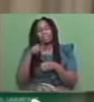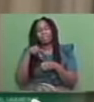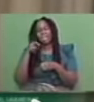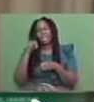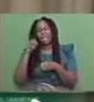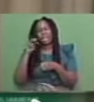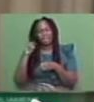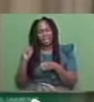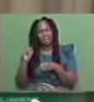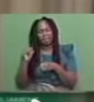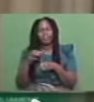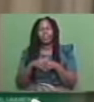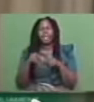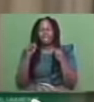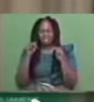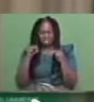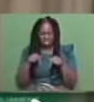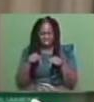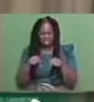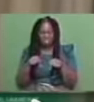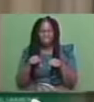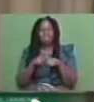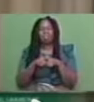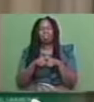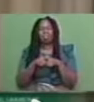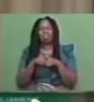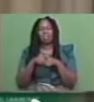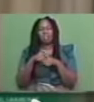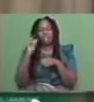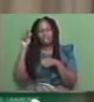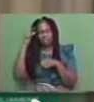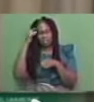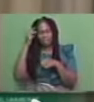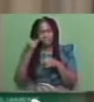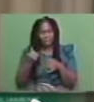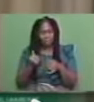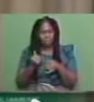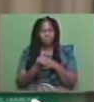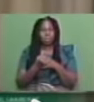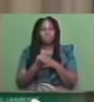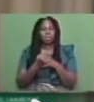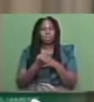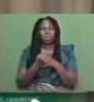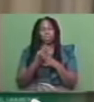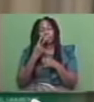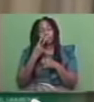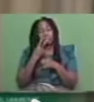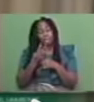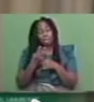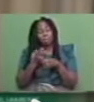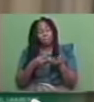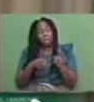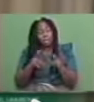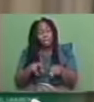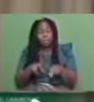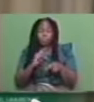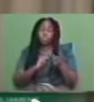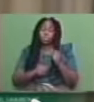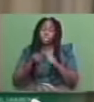This is the administration that has seen the country become the least competitive business society in the